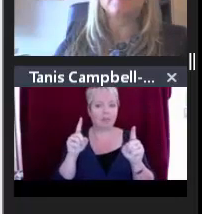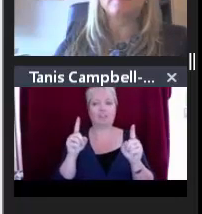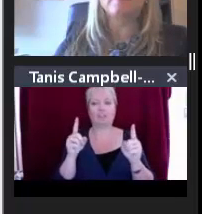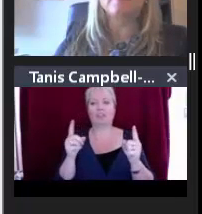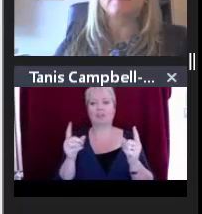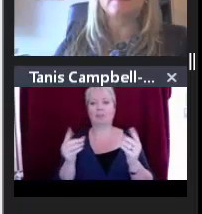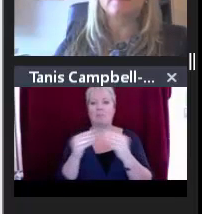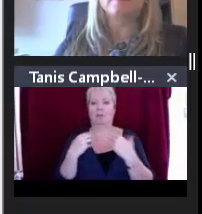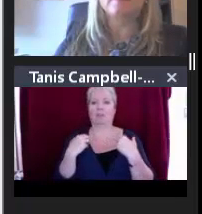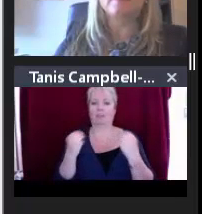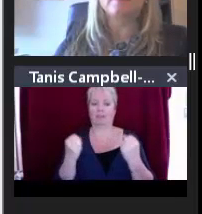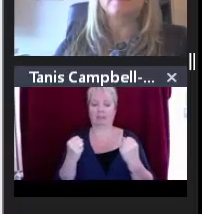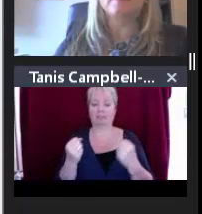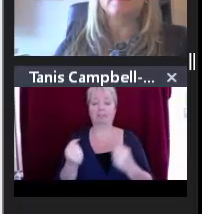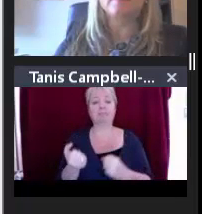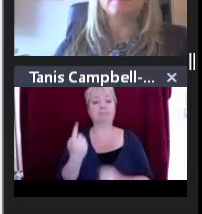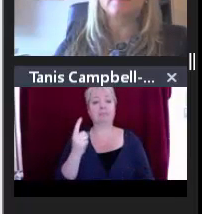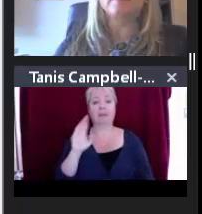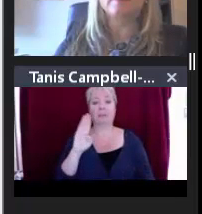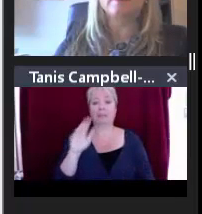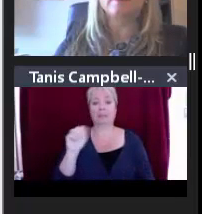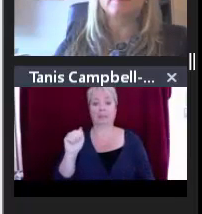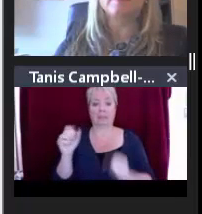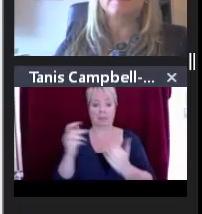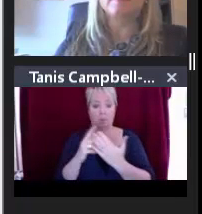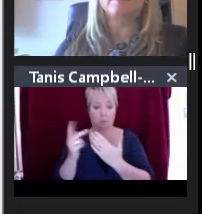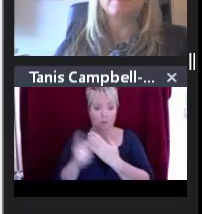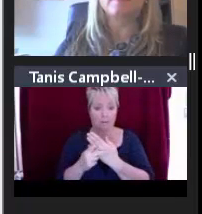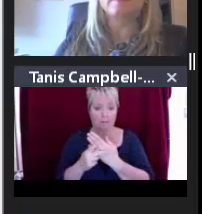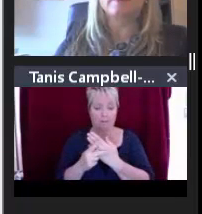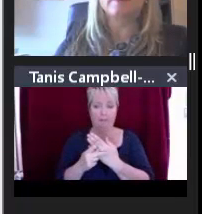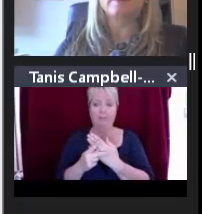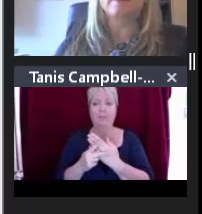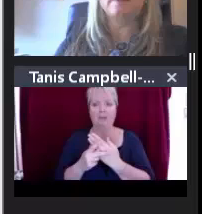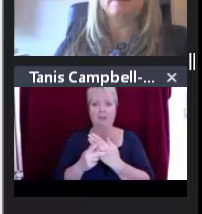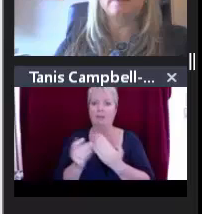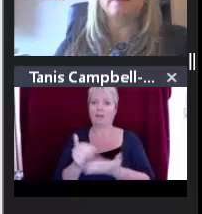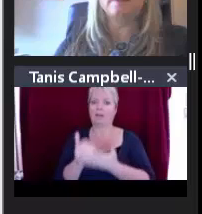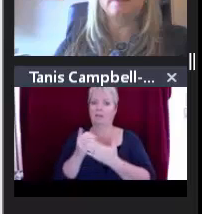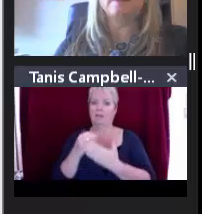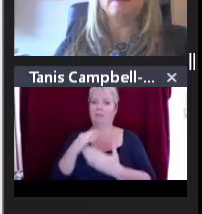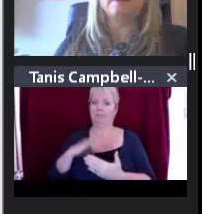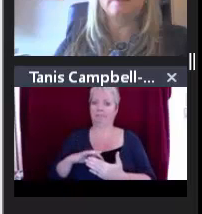With the Business Abilities program, it has been very helpful